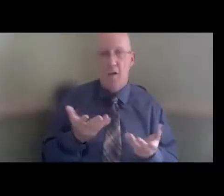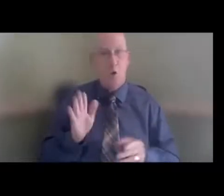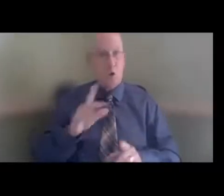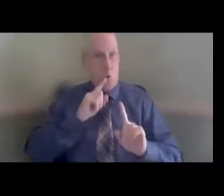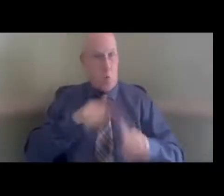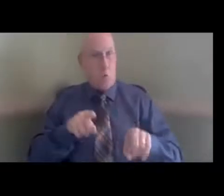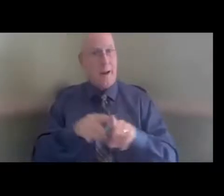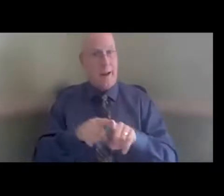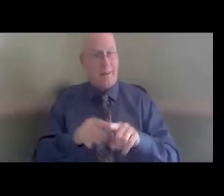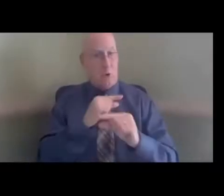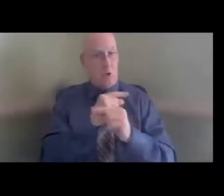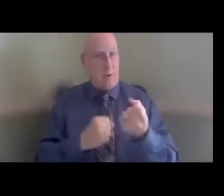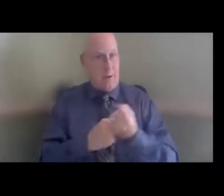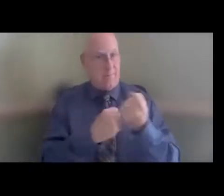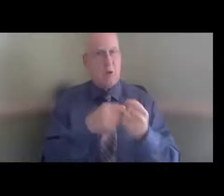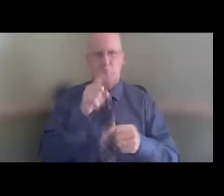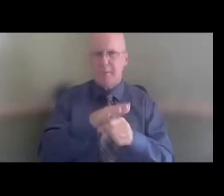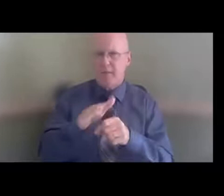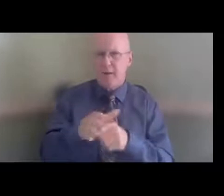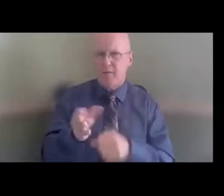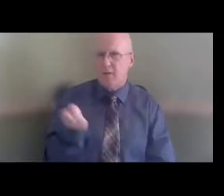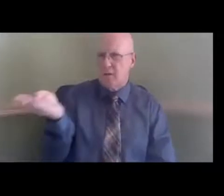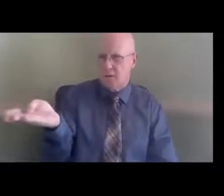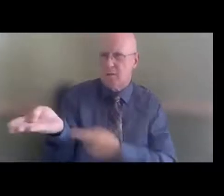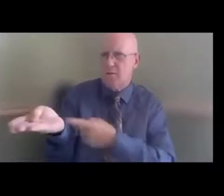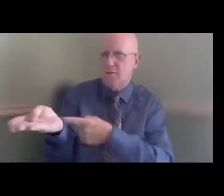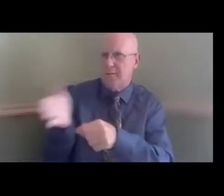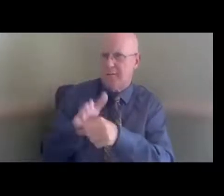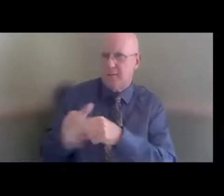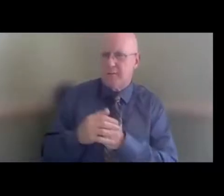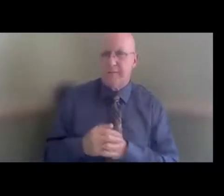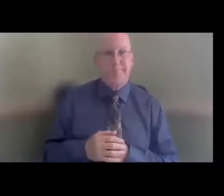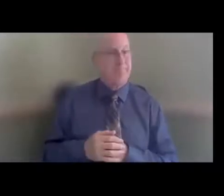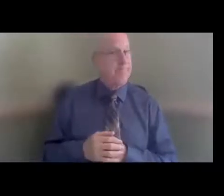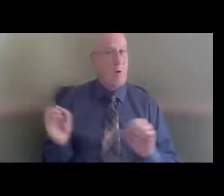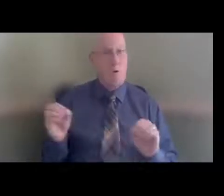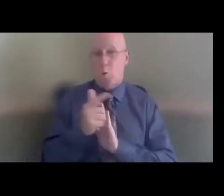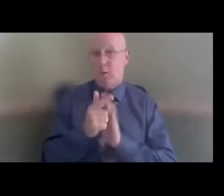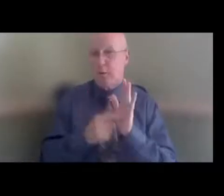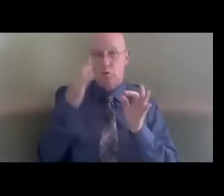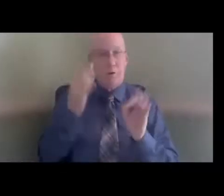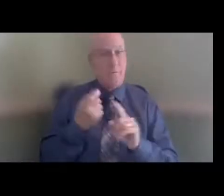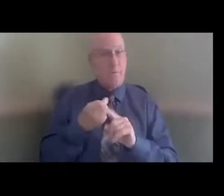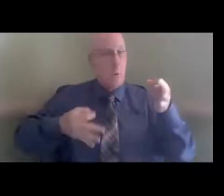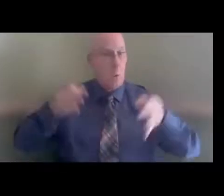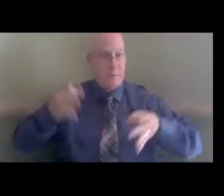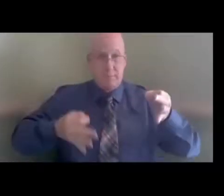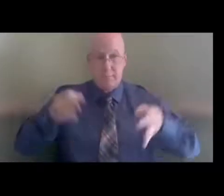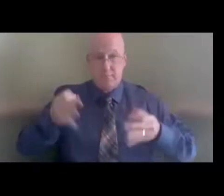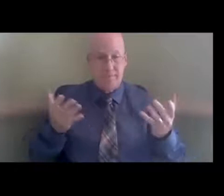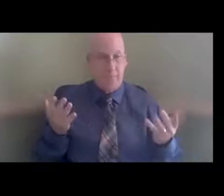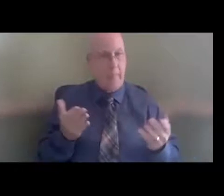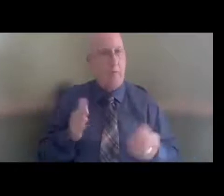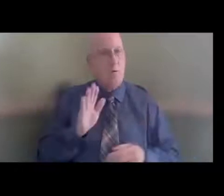a guardian advocate should be sufficient enough, but ultimately there is no legal determination from the court that